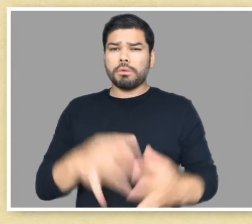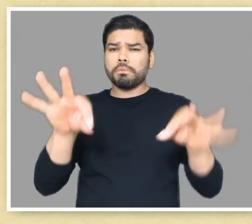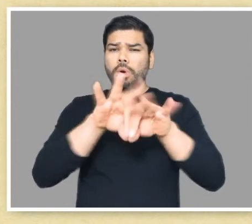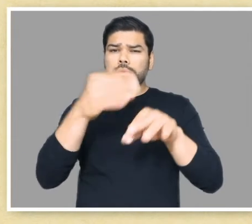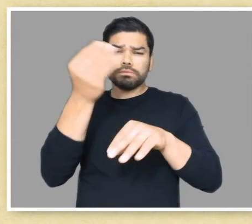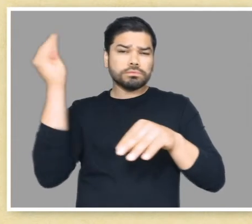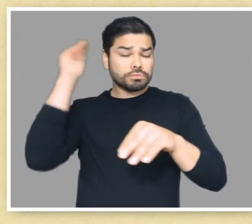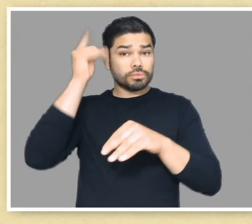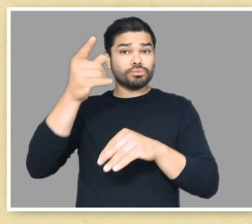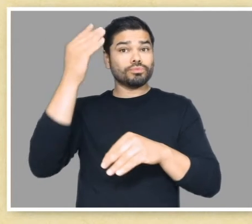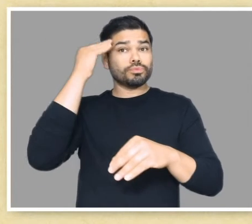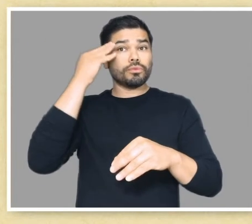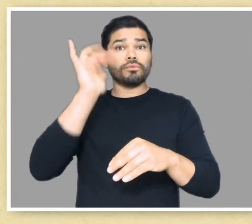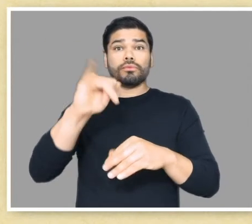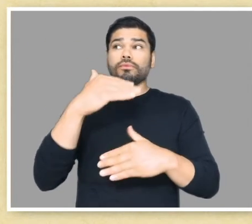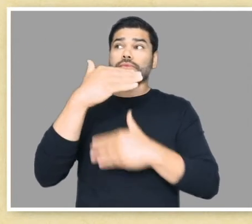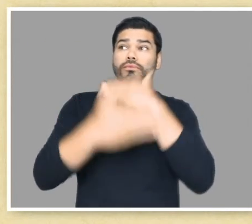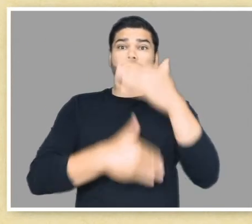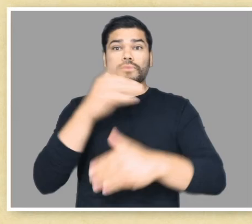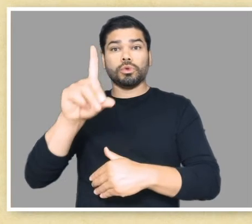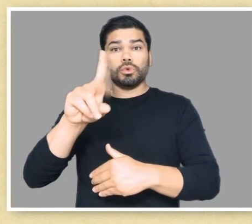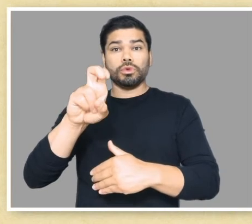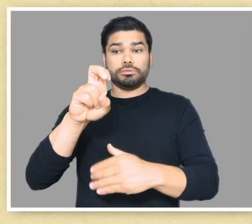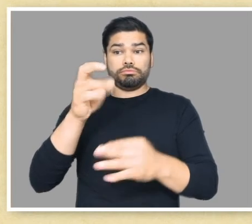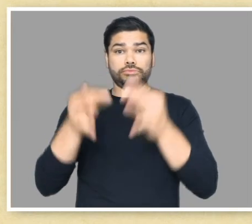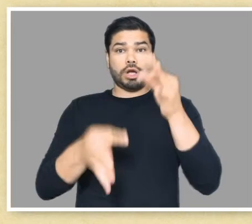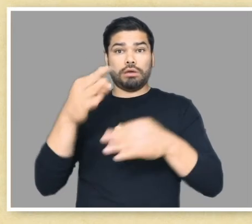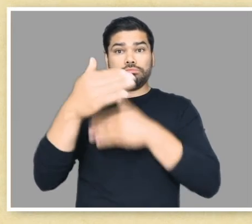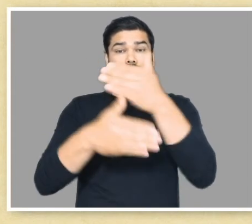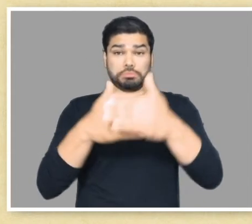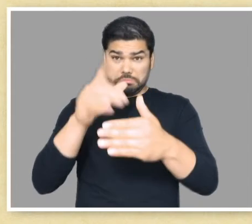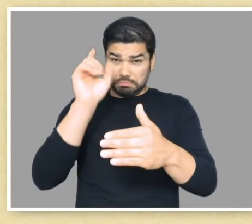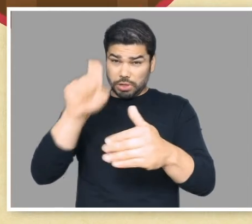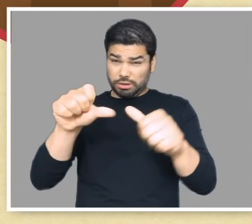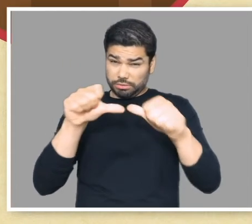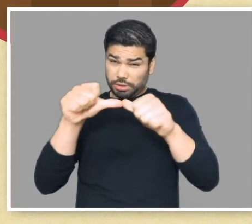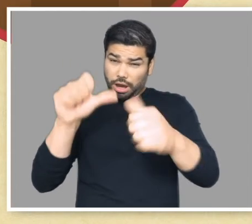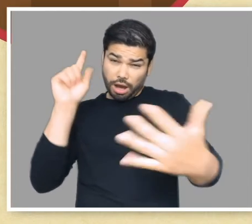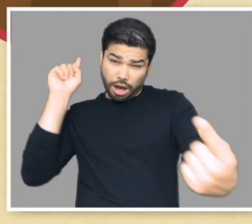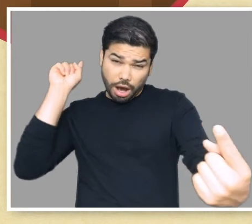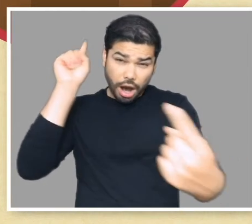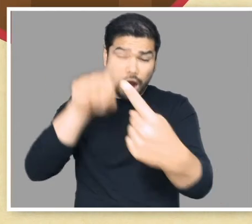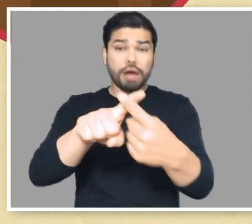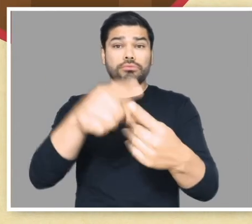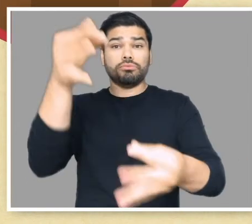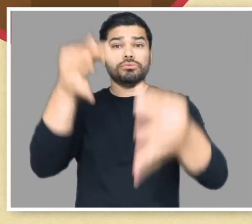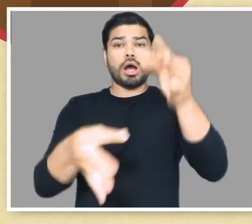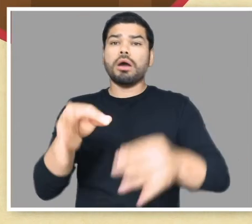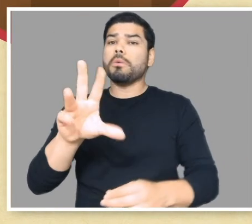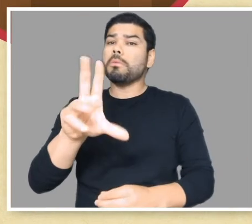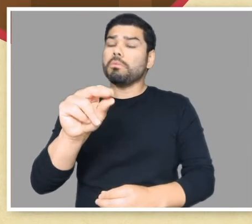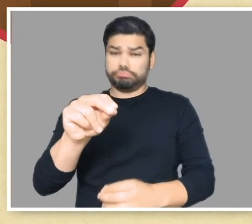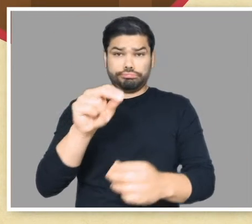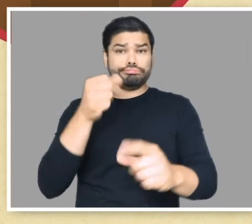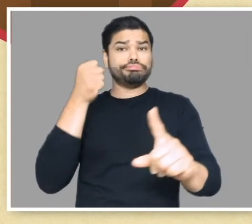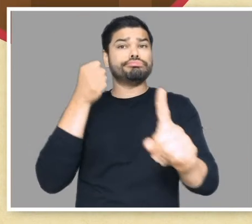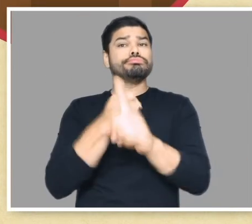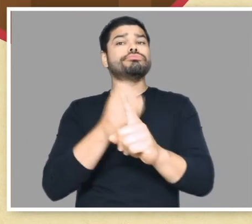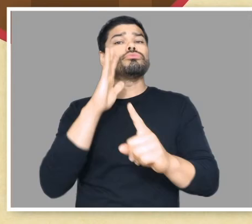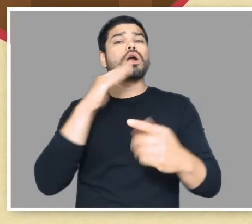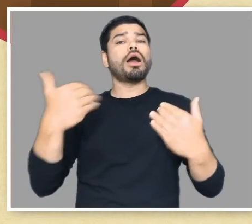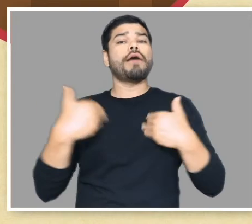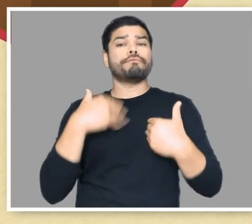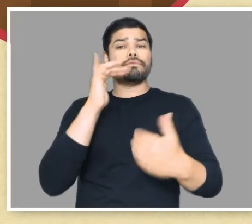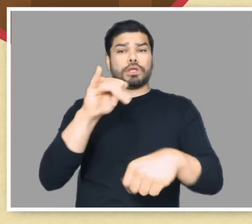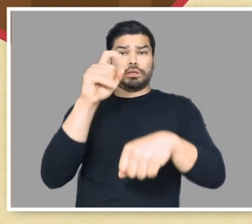35 days of the judge's decision. It's important to remember that choosing to file a due process complaint does not necessarily mean